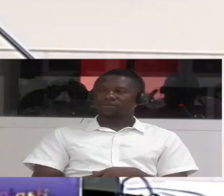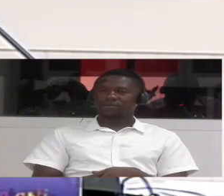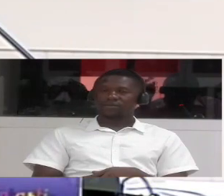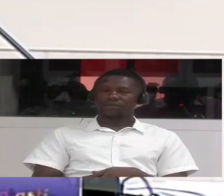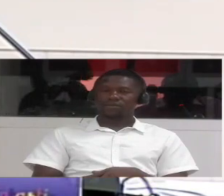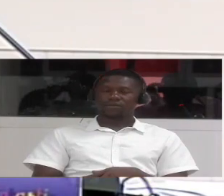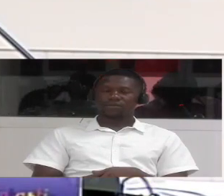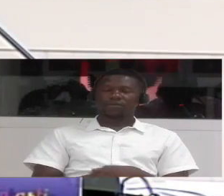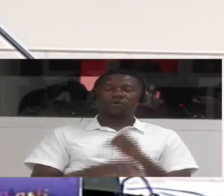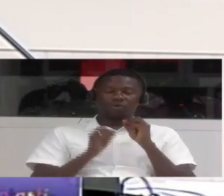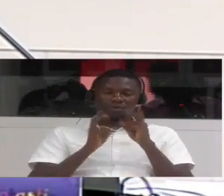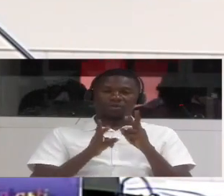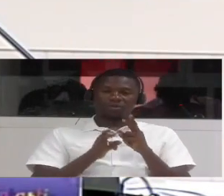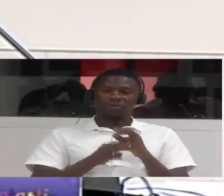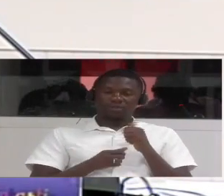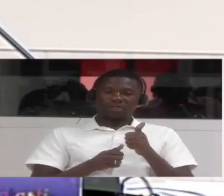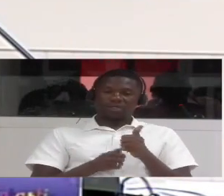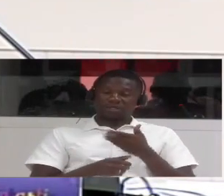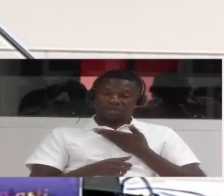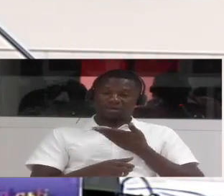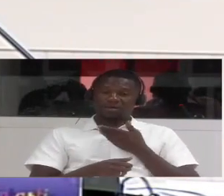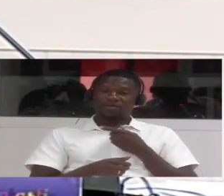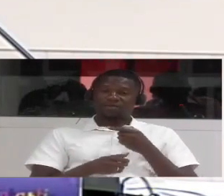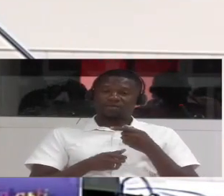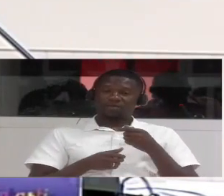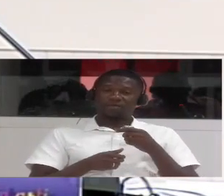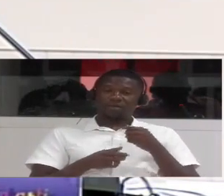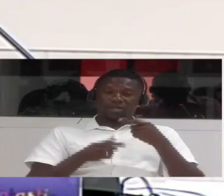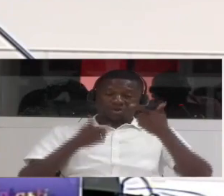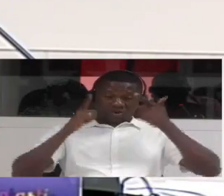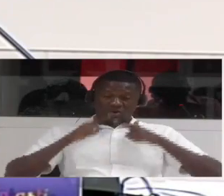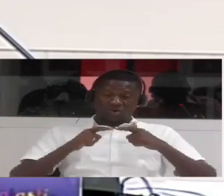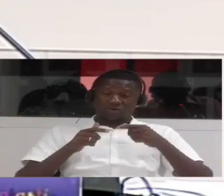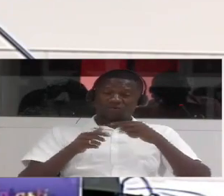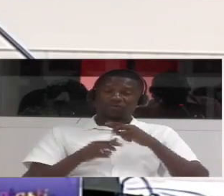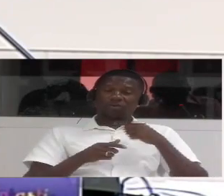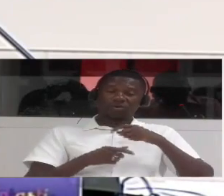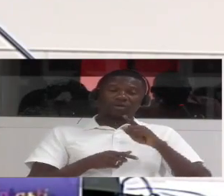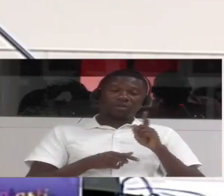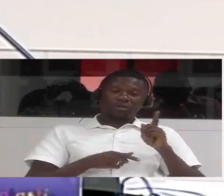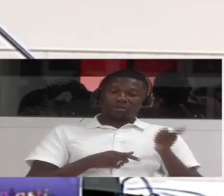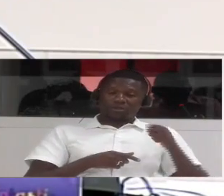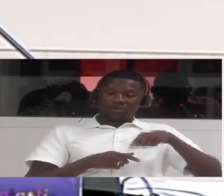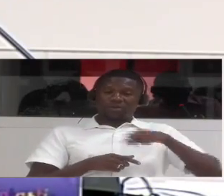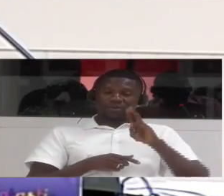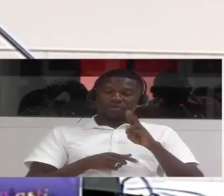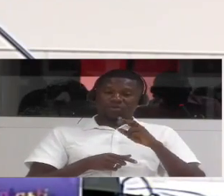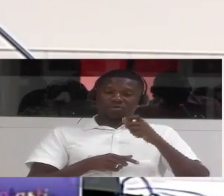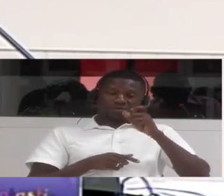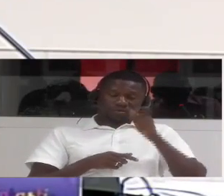Okay, so there is a code of conduct for media practitioners in the Gambia. Matter of fact, the last time